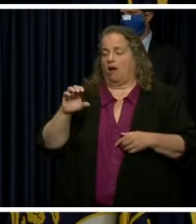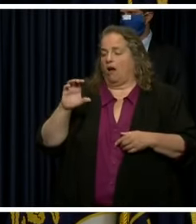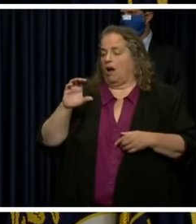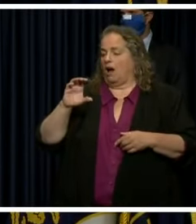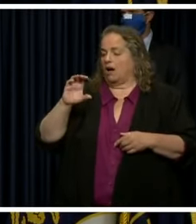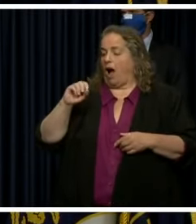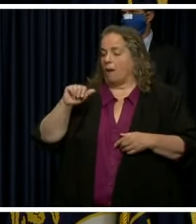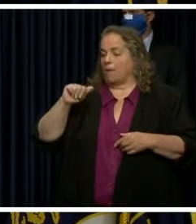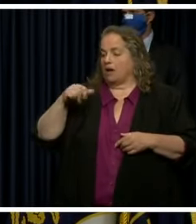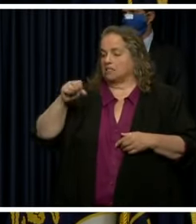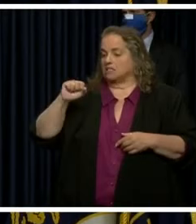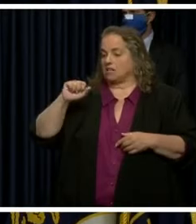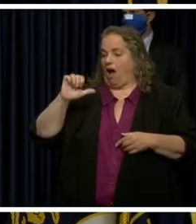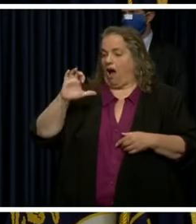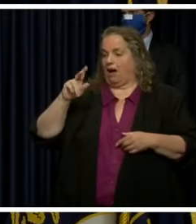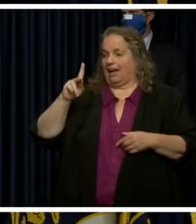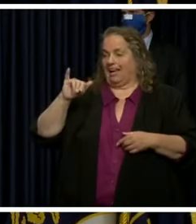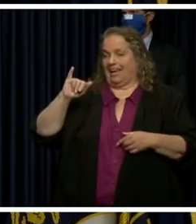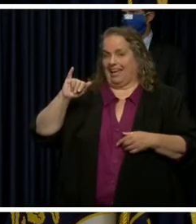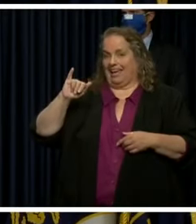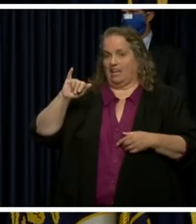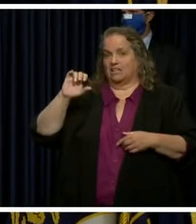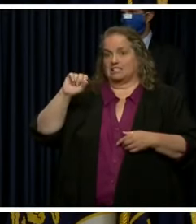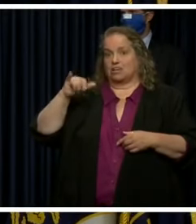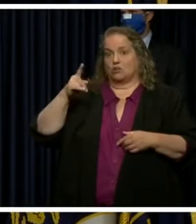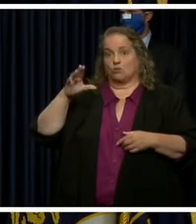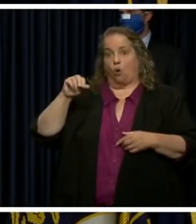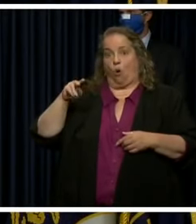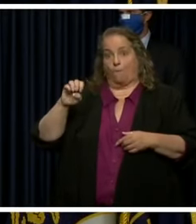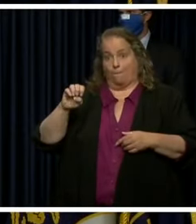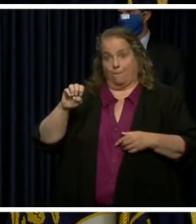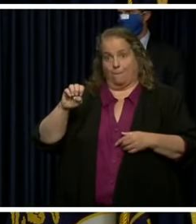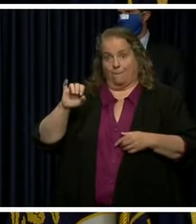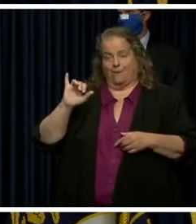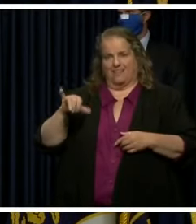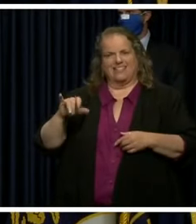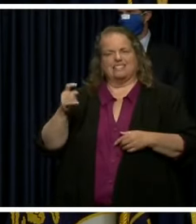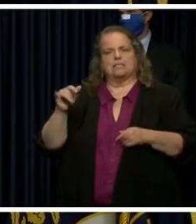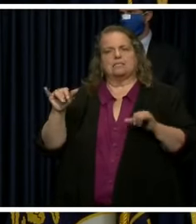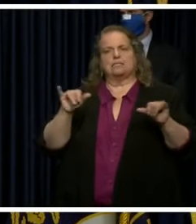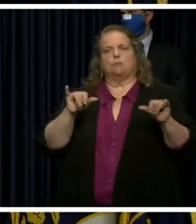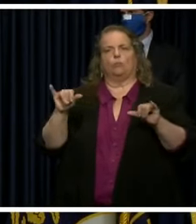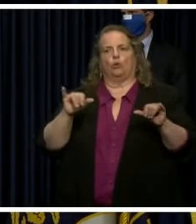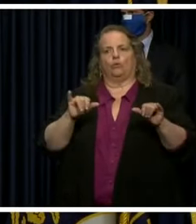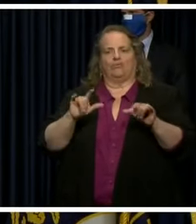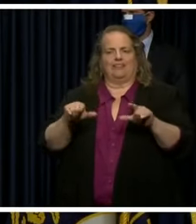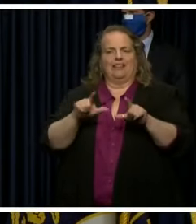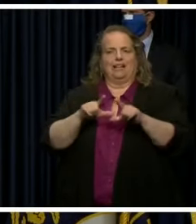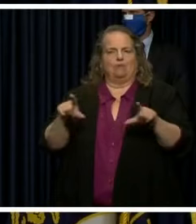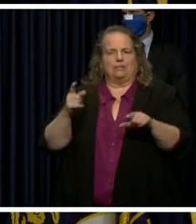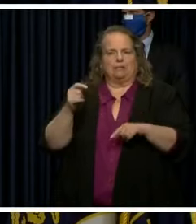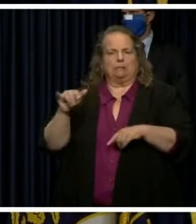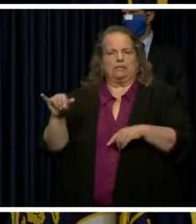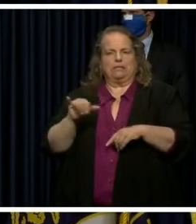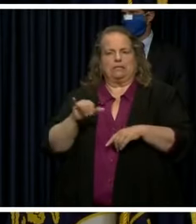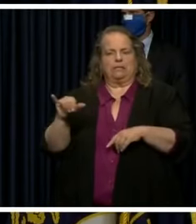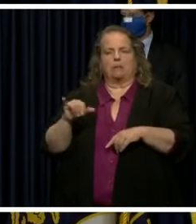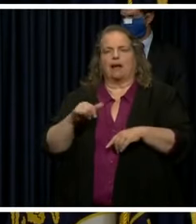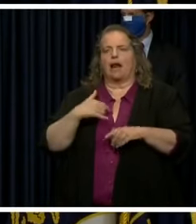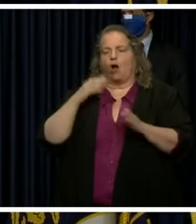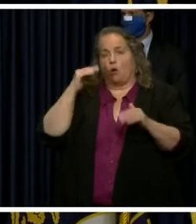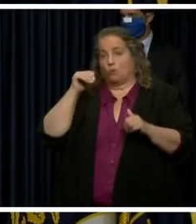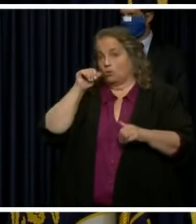Kawasaki's syndrome, it's not exactly the same, but there are enough similarities that they're using that language to describe what it's like. I